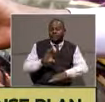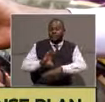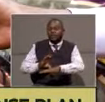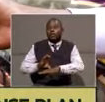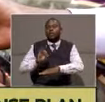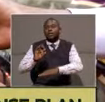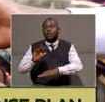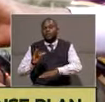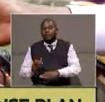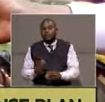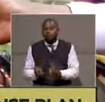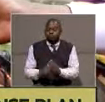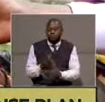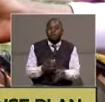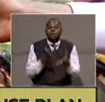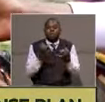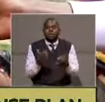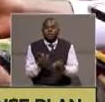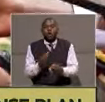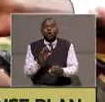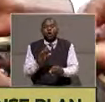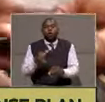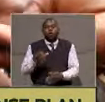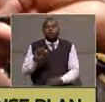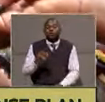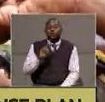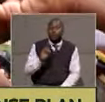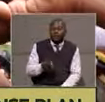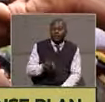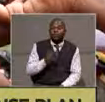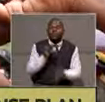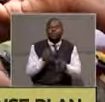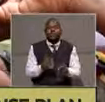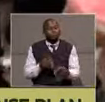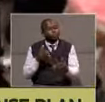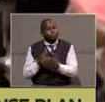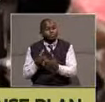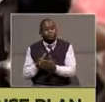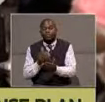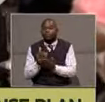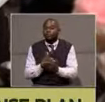due to this outbreak, and over 2,000 people affected.